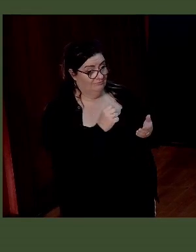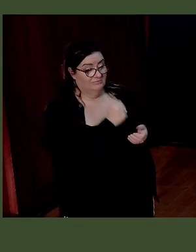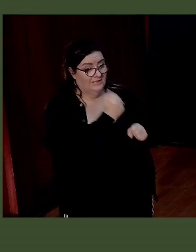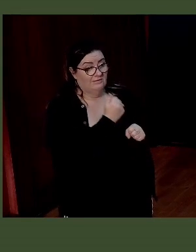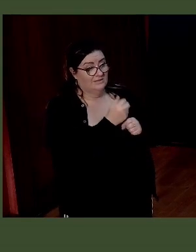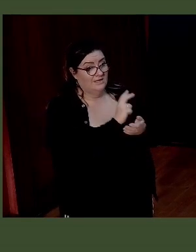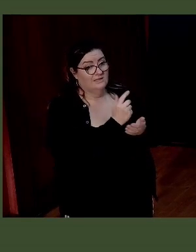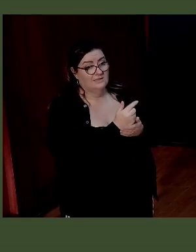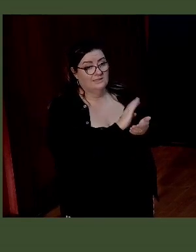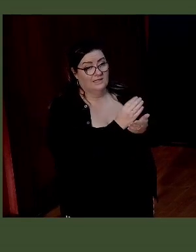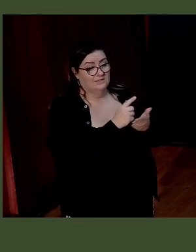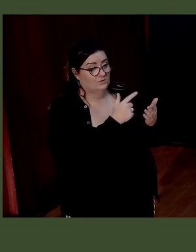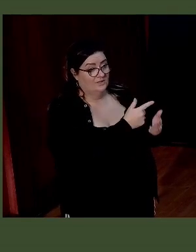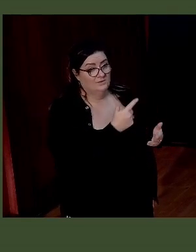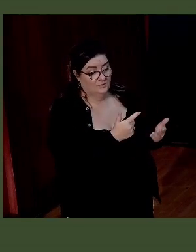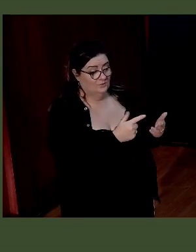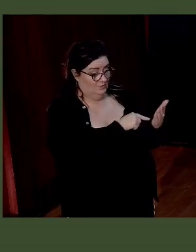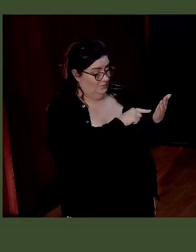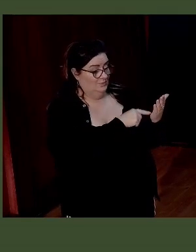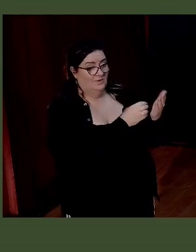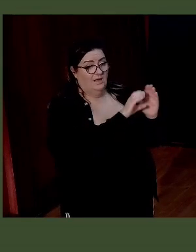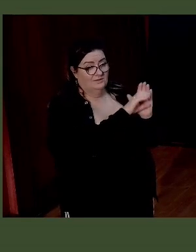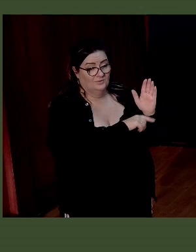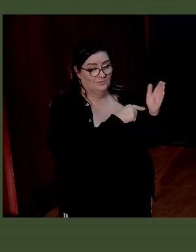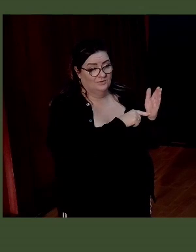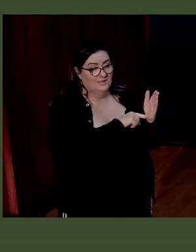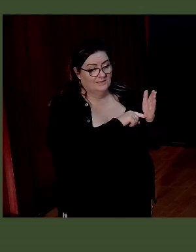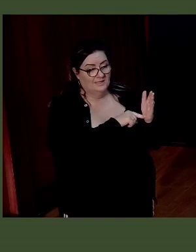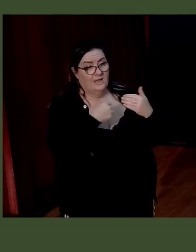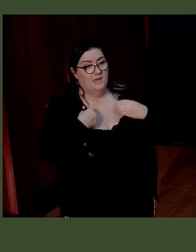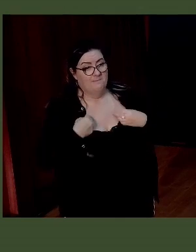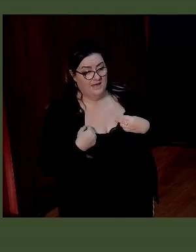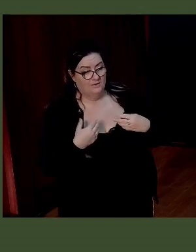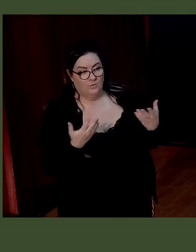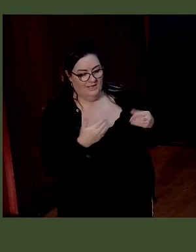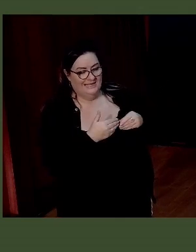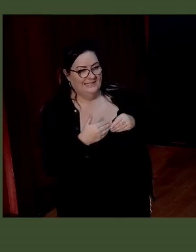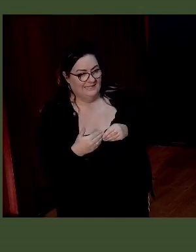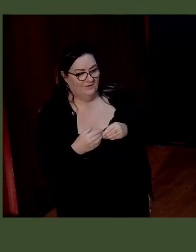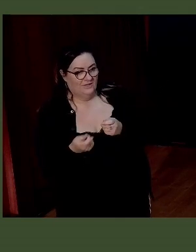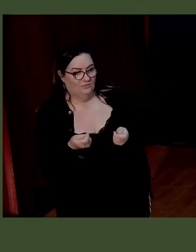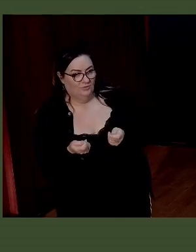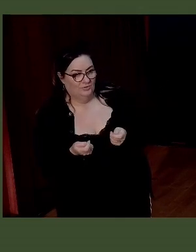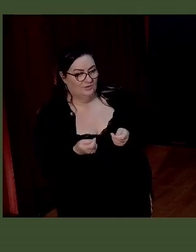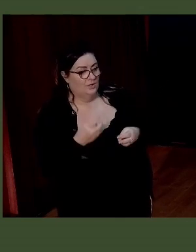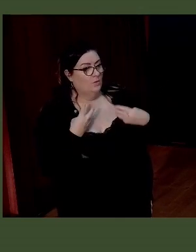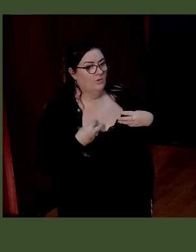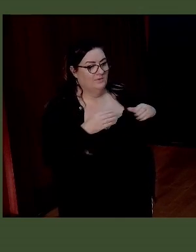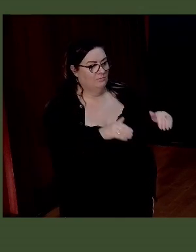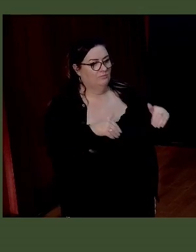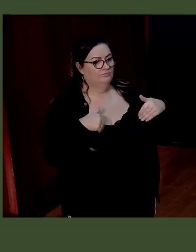Constitution, was in keeping with the masculinized ideology of men as leaders and rulers and women as passive